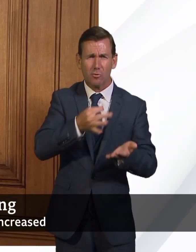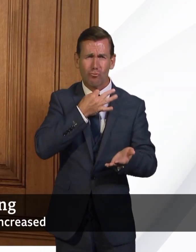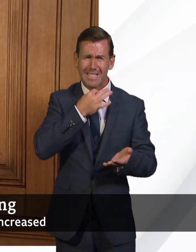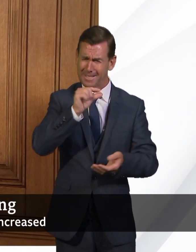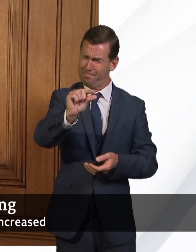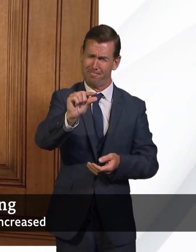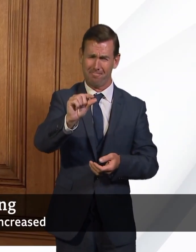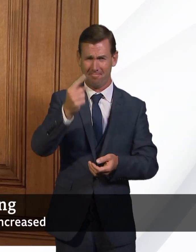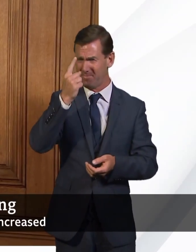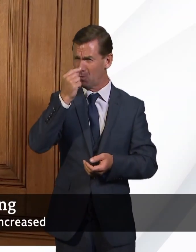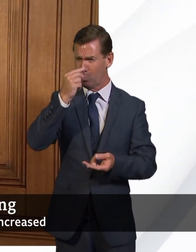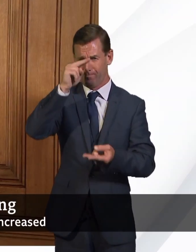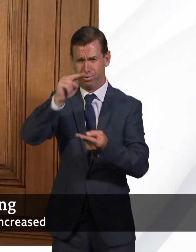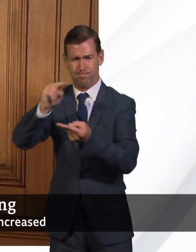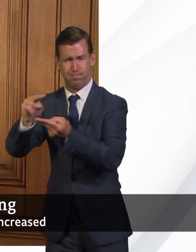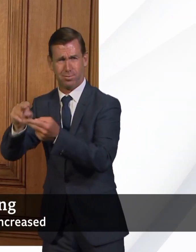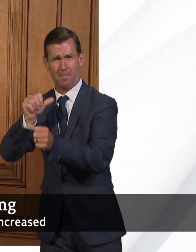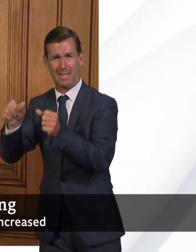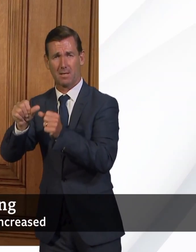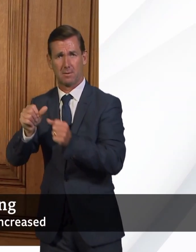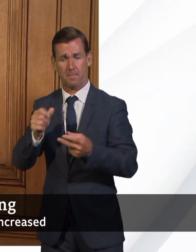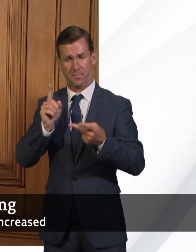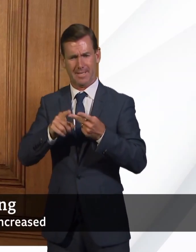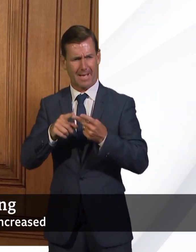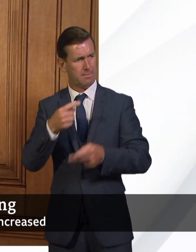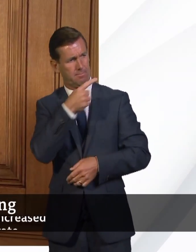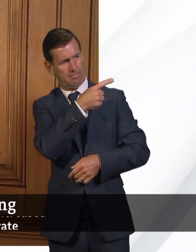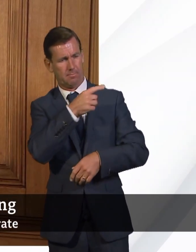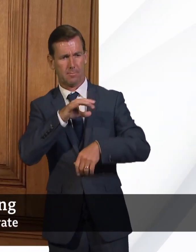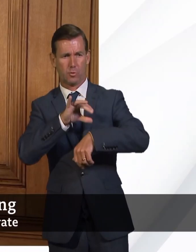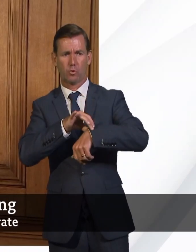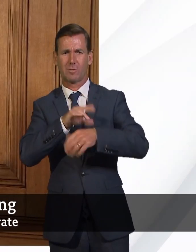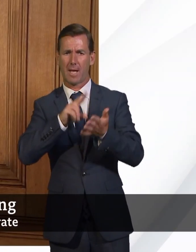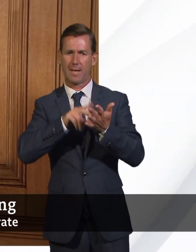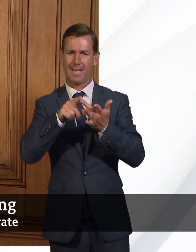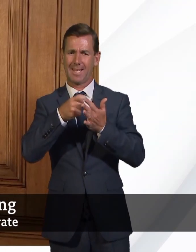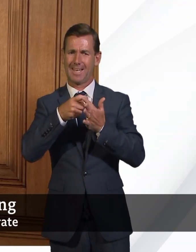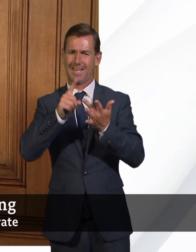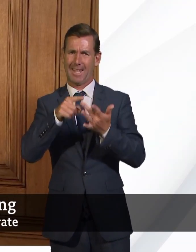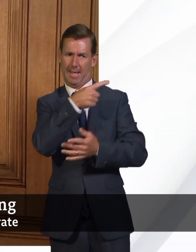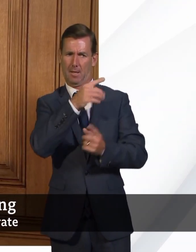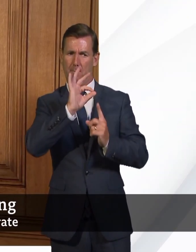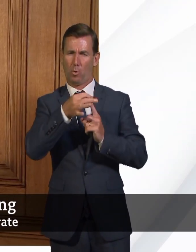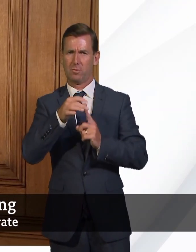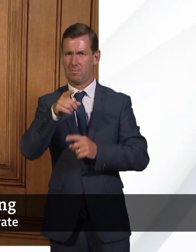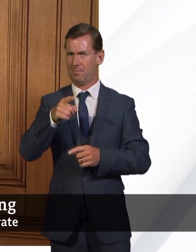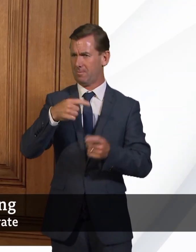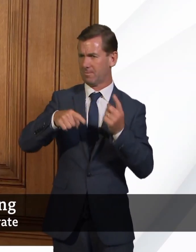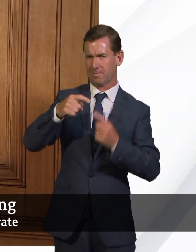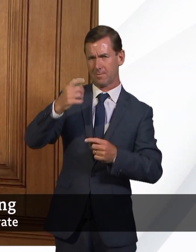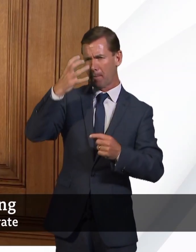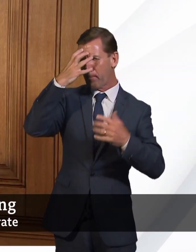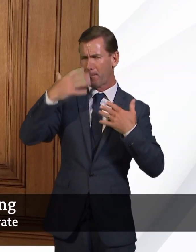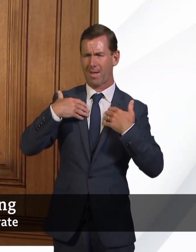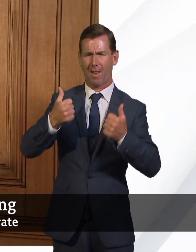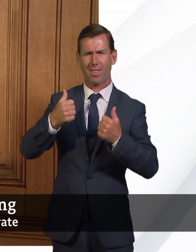perspective. The other thing is, picking up Nikki's point, on a public health perspective, there are all sorts of risks, and children who have